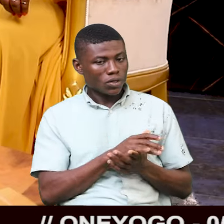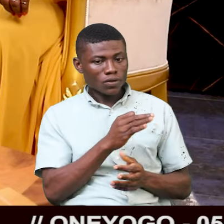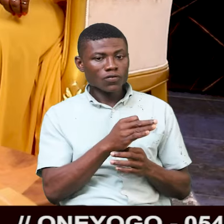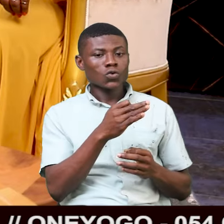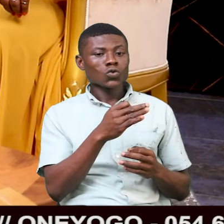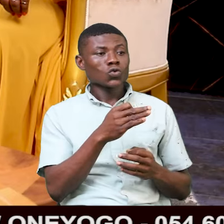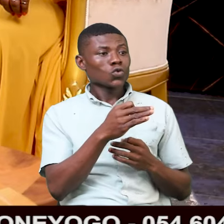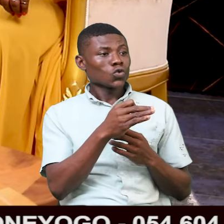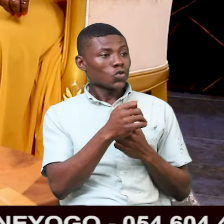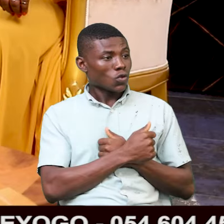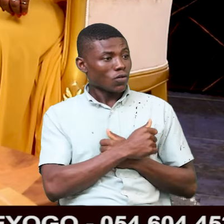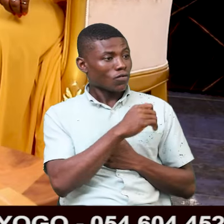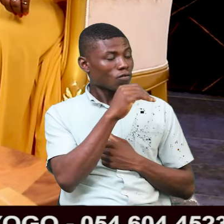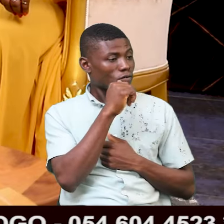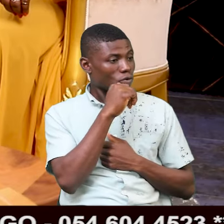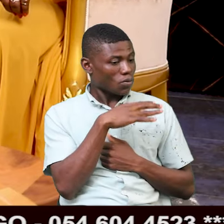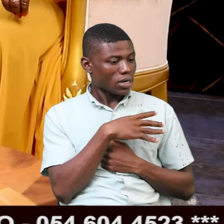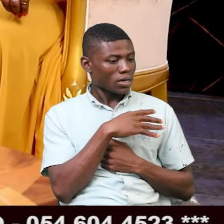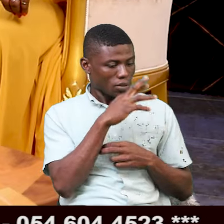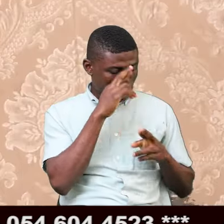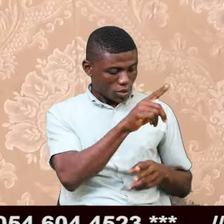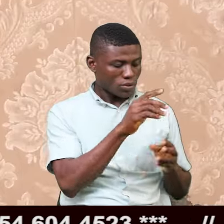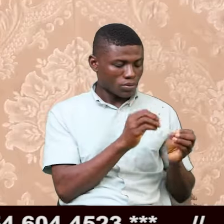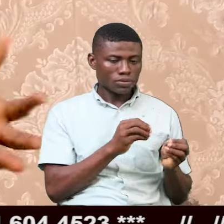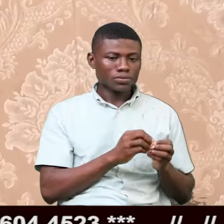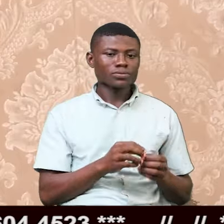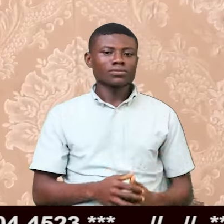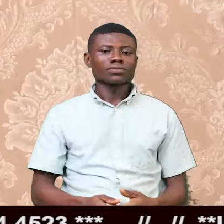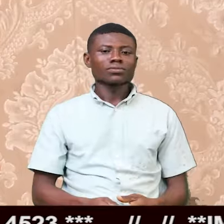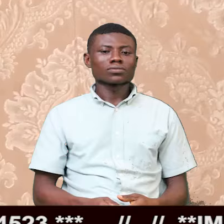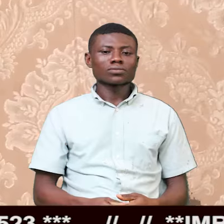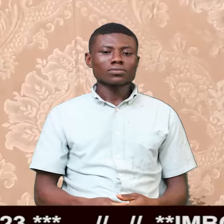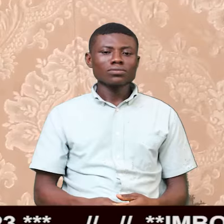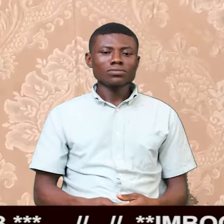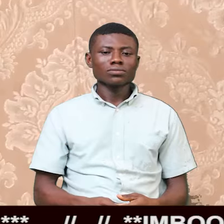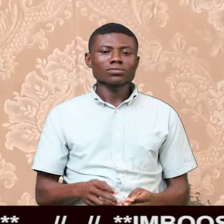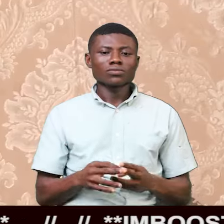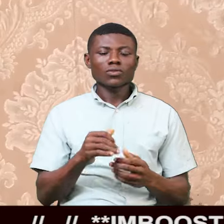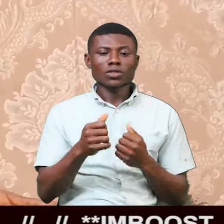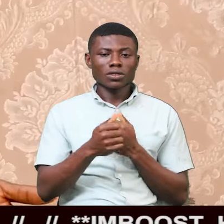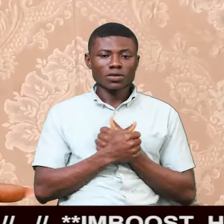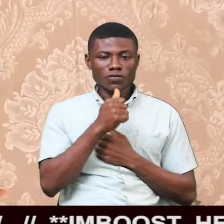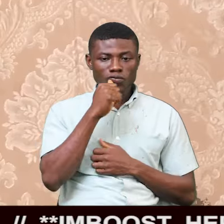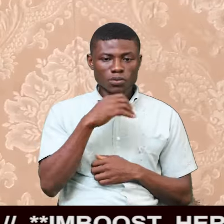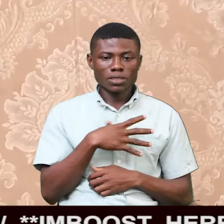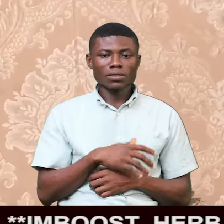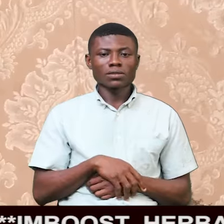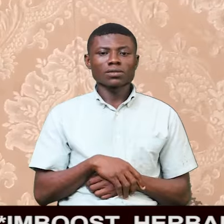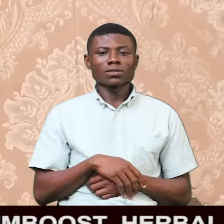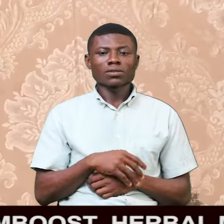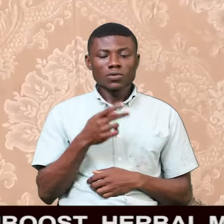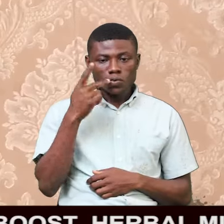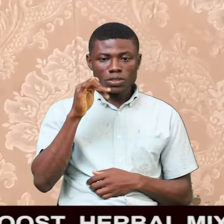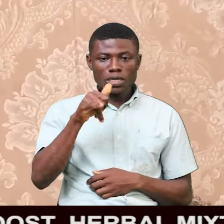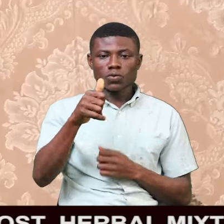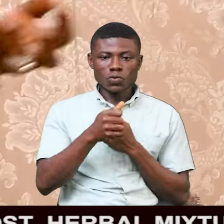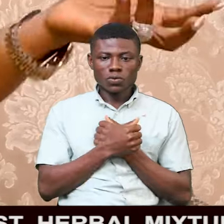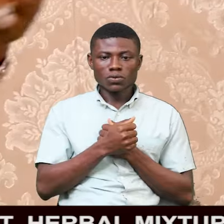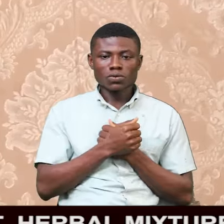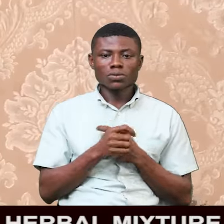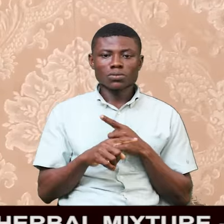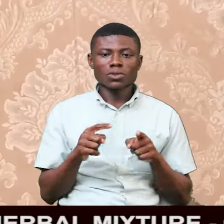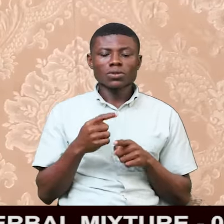right, she submits automatically. Okay. Eba, if you love a woman o hu sa wo don no o